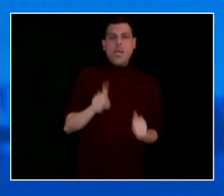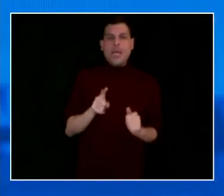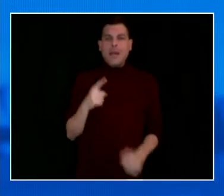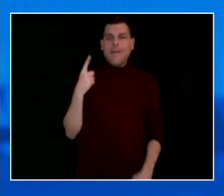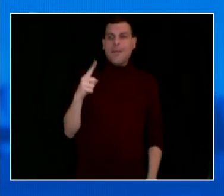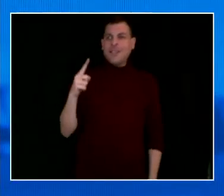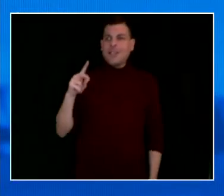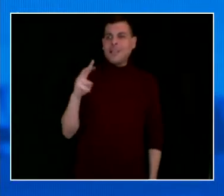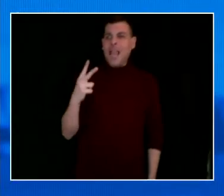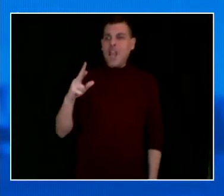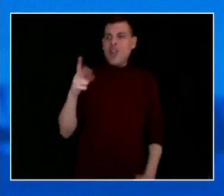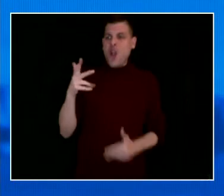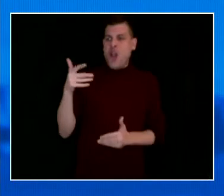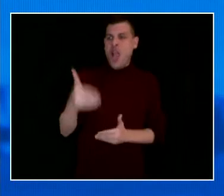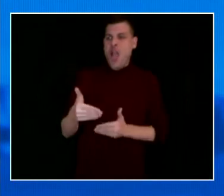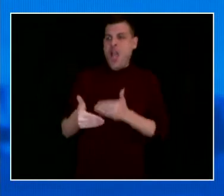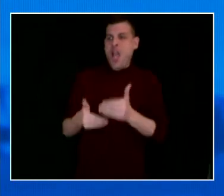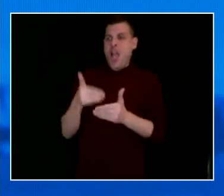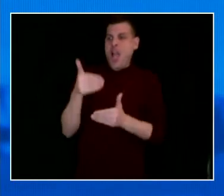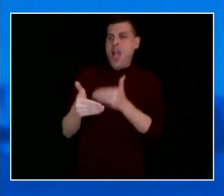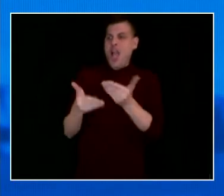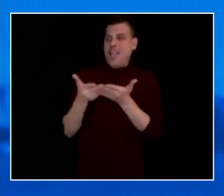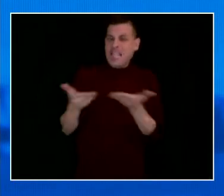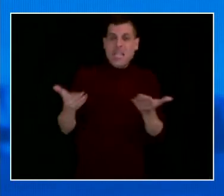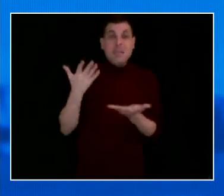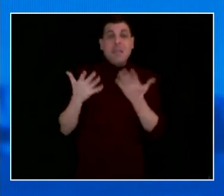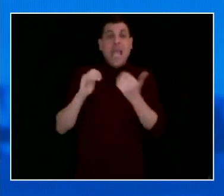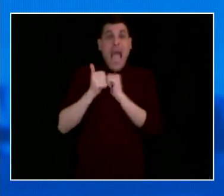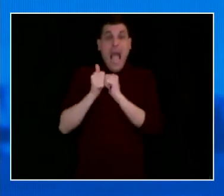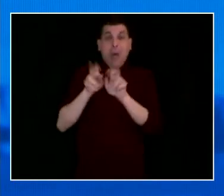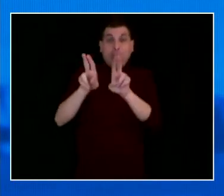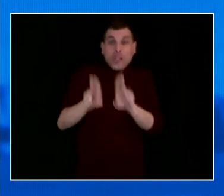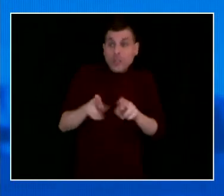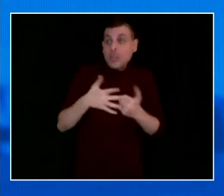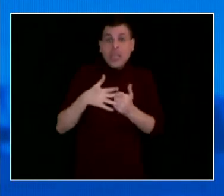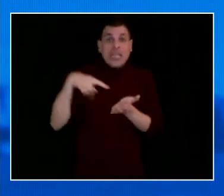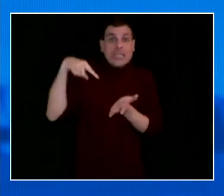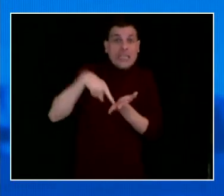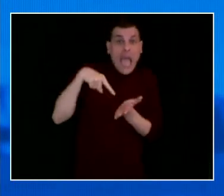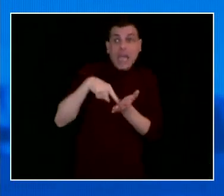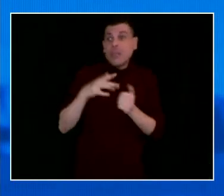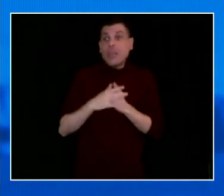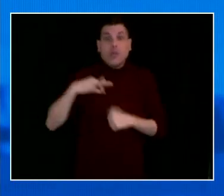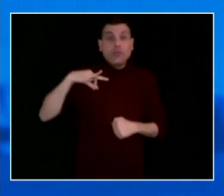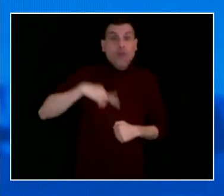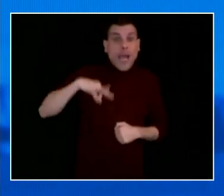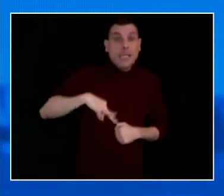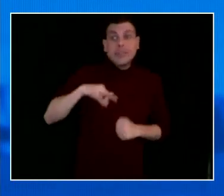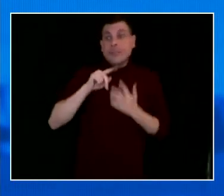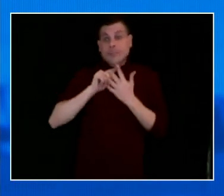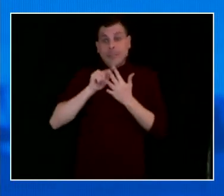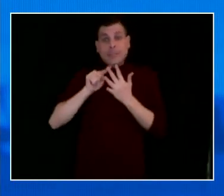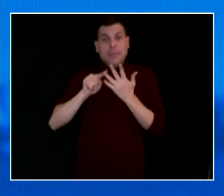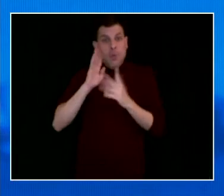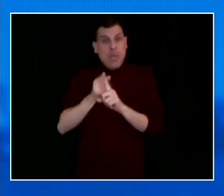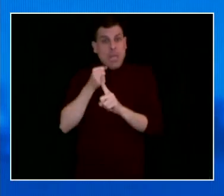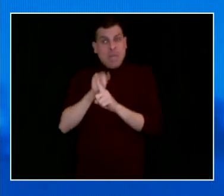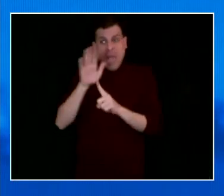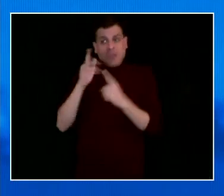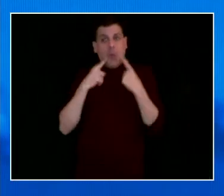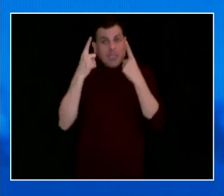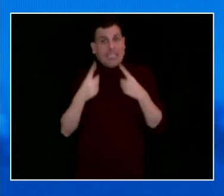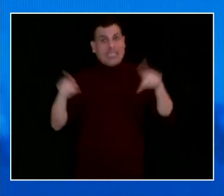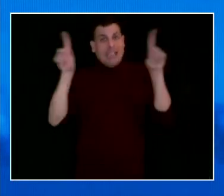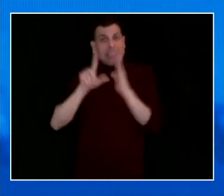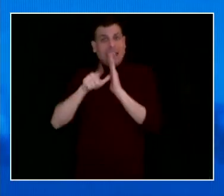like interest, credit, and debt will determine our students' success in the 21st century. But too many